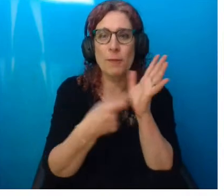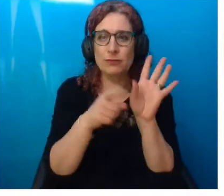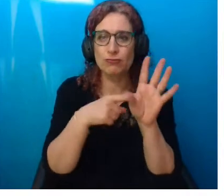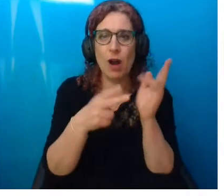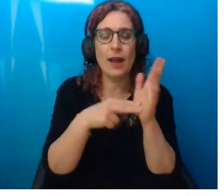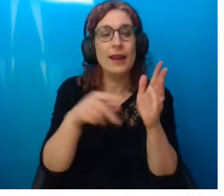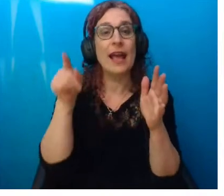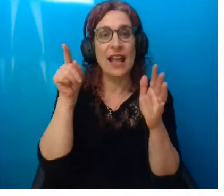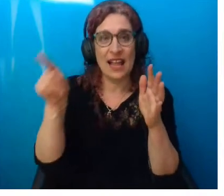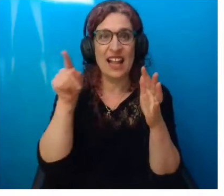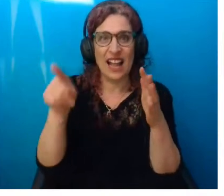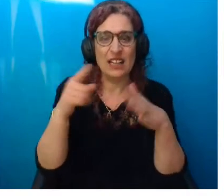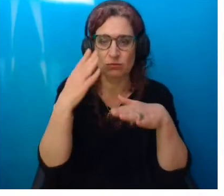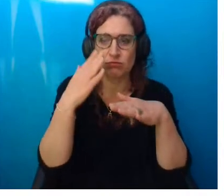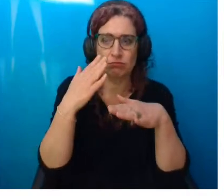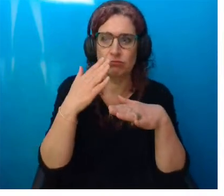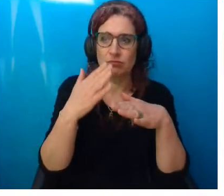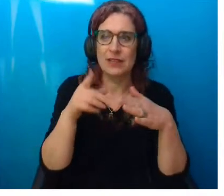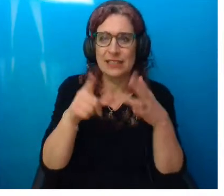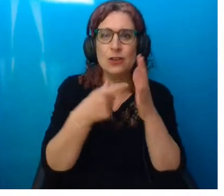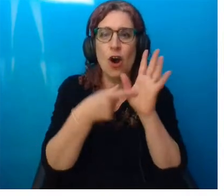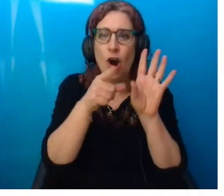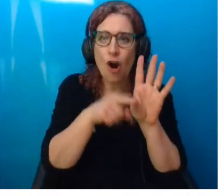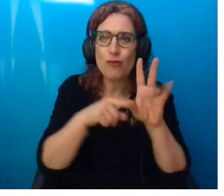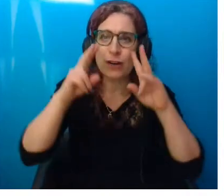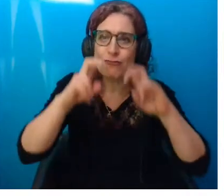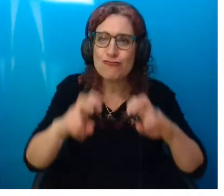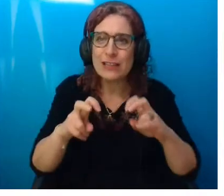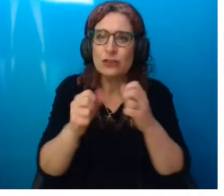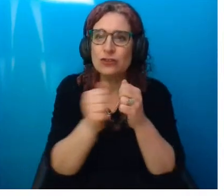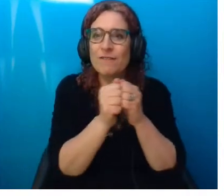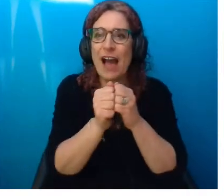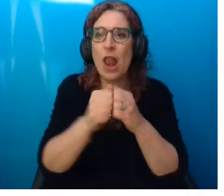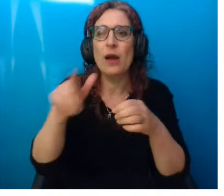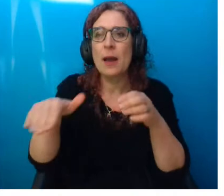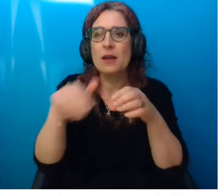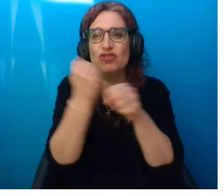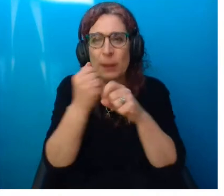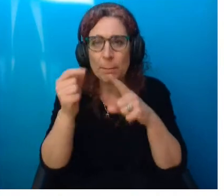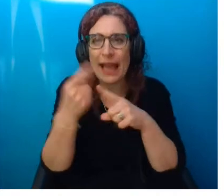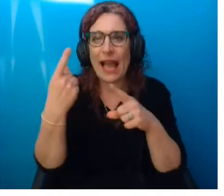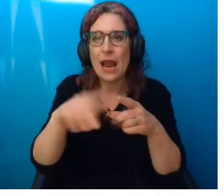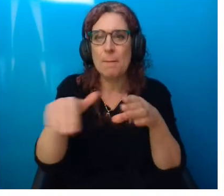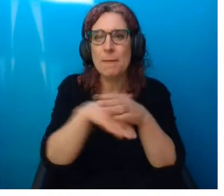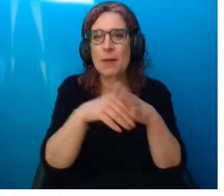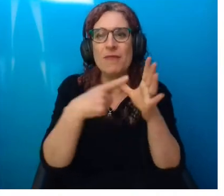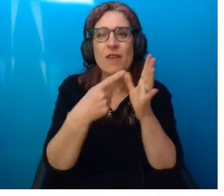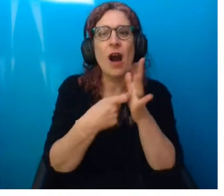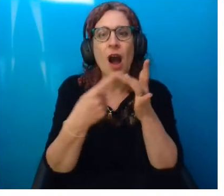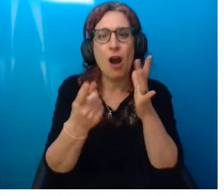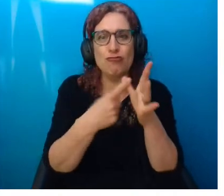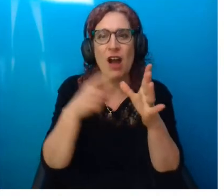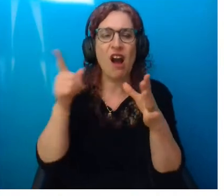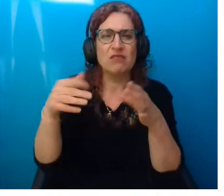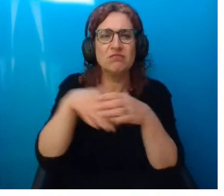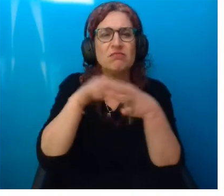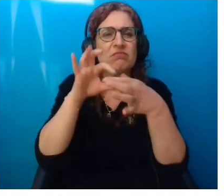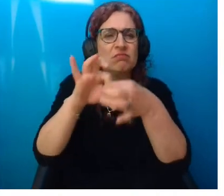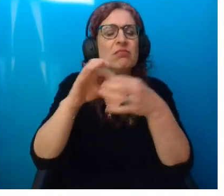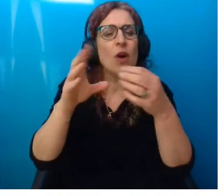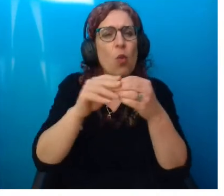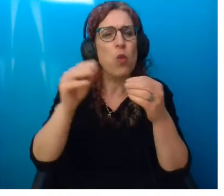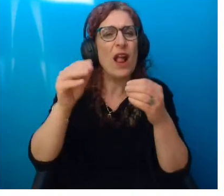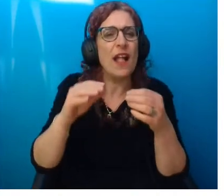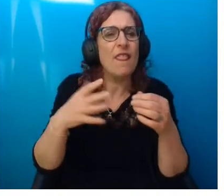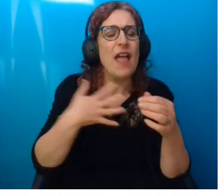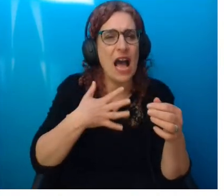Edinburgh University, GP and a member of ARIA, that's the Allergic Rhinitis and its Impact on Asthma Initiative. He's going to talk to you